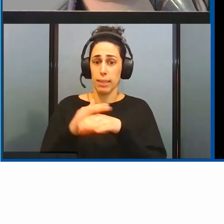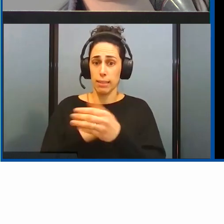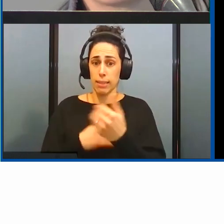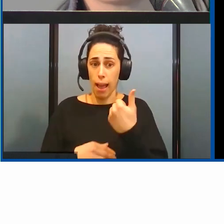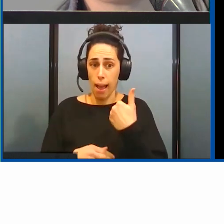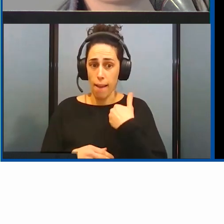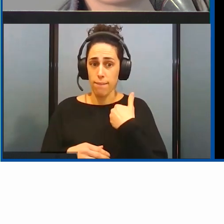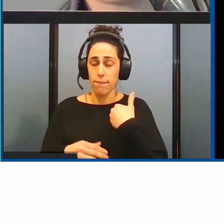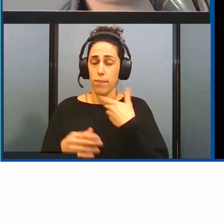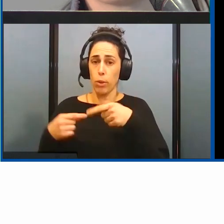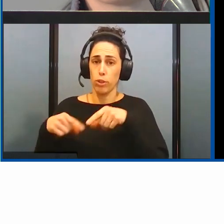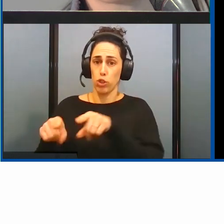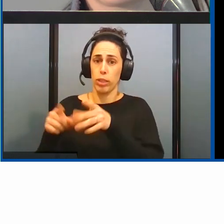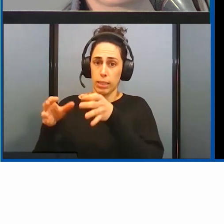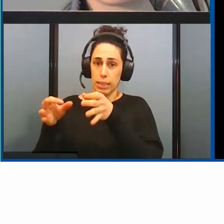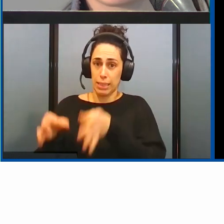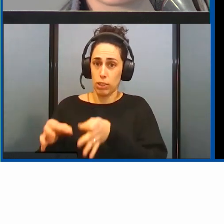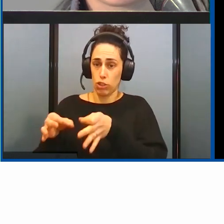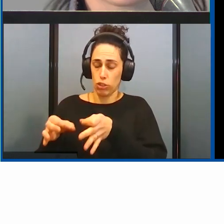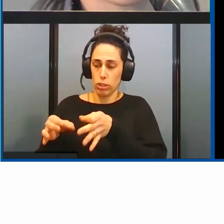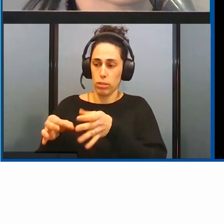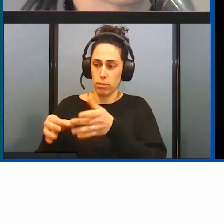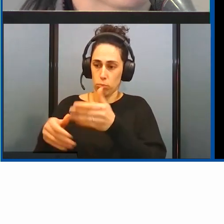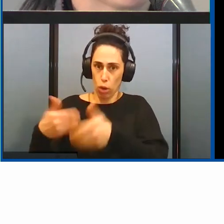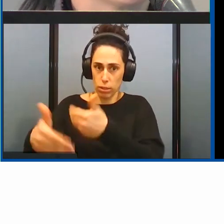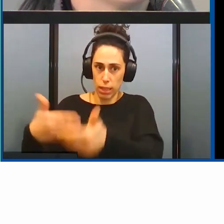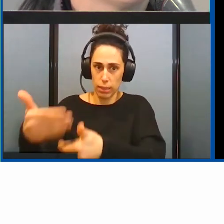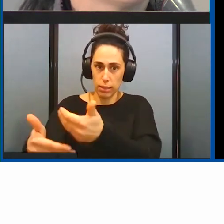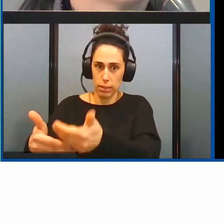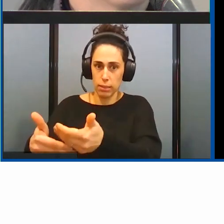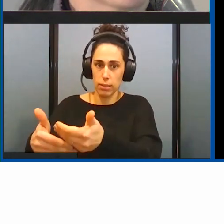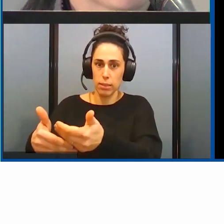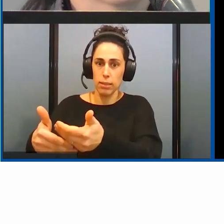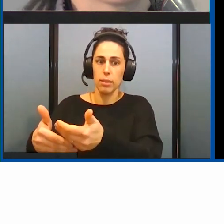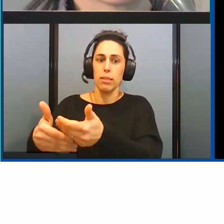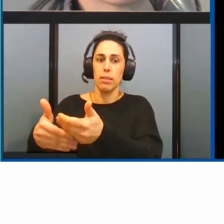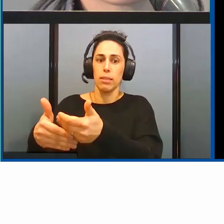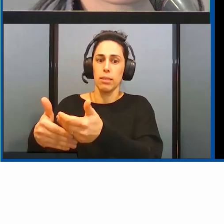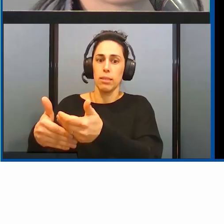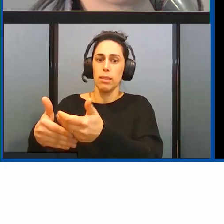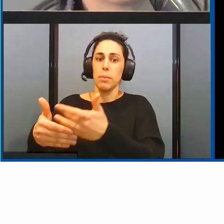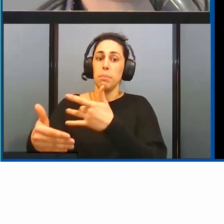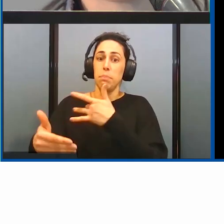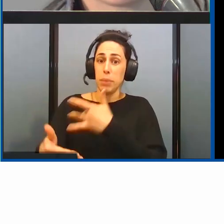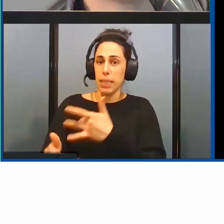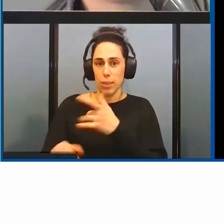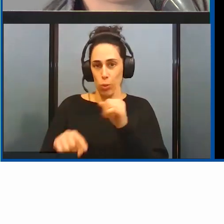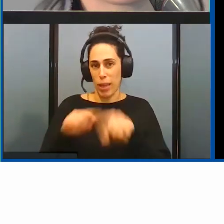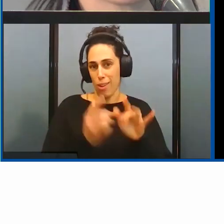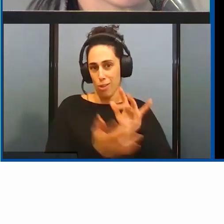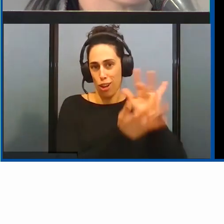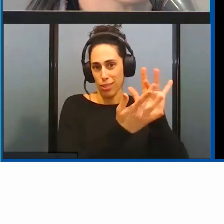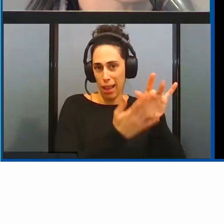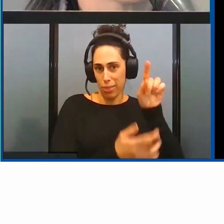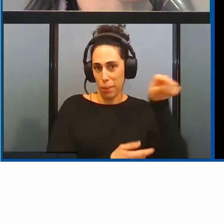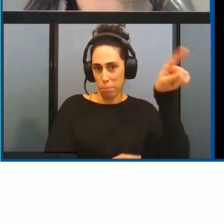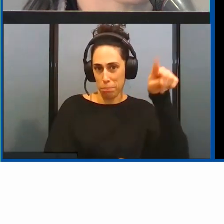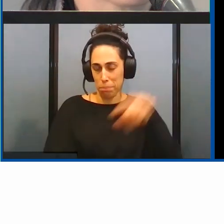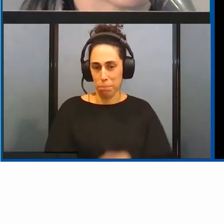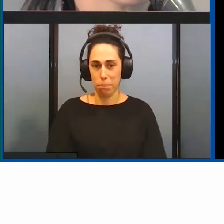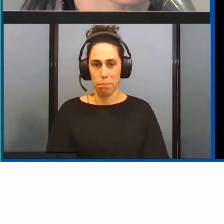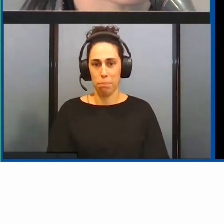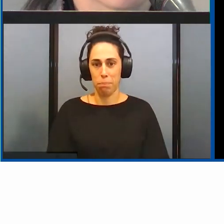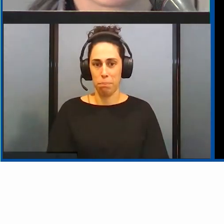example, and there's parenting decisions to be made, what would happen is one of the parties, which